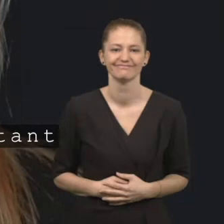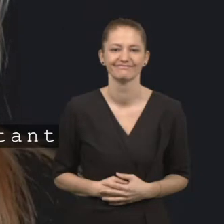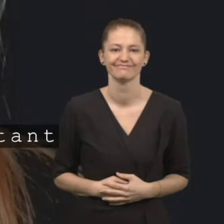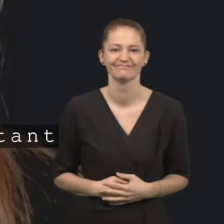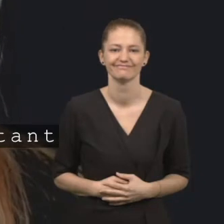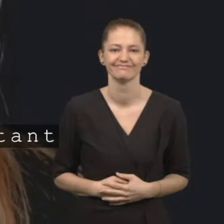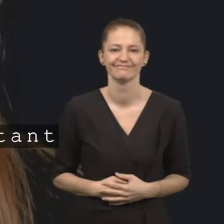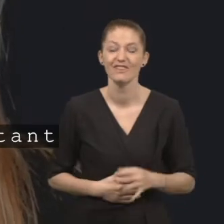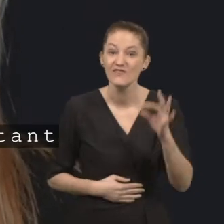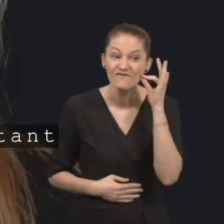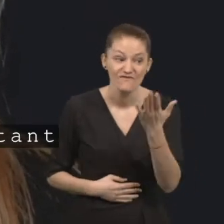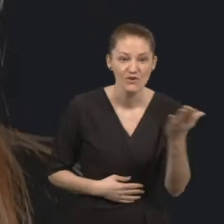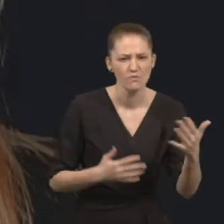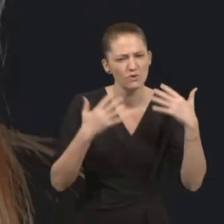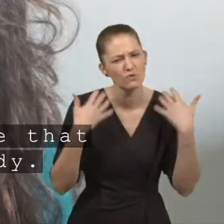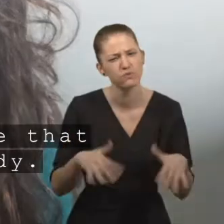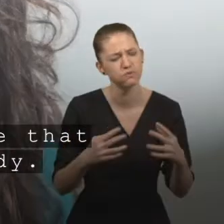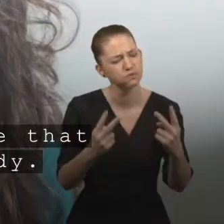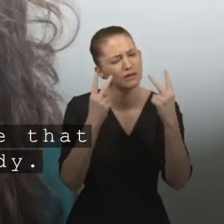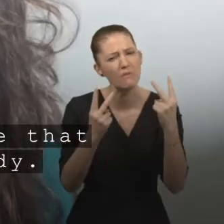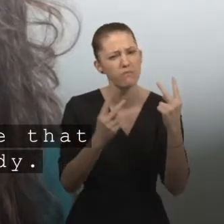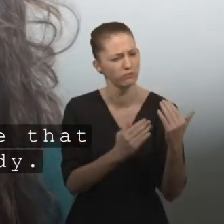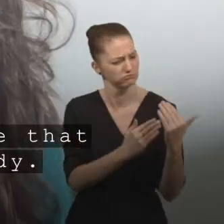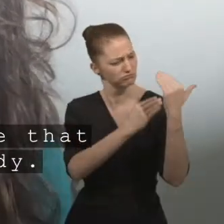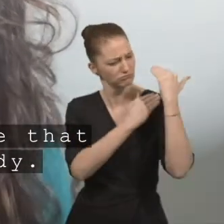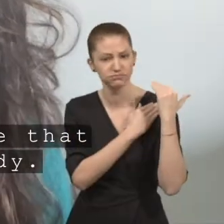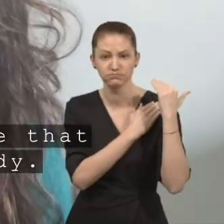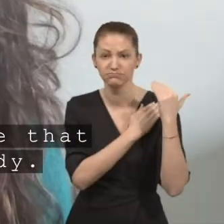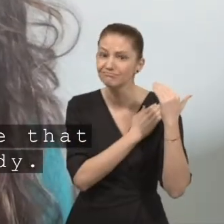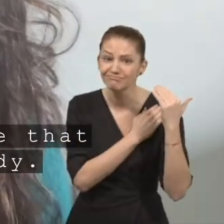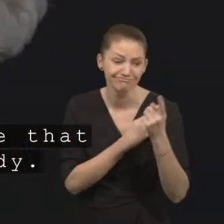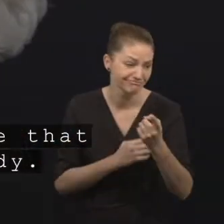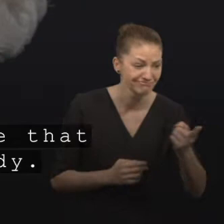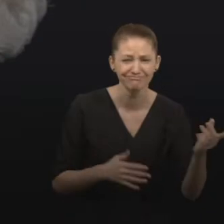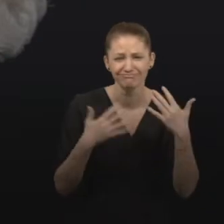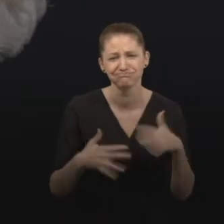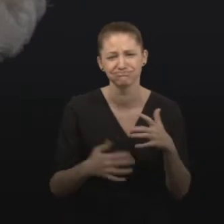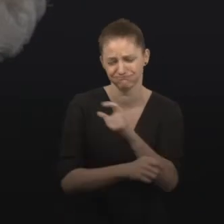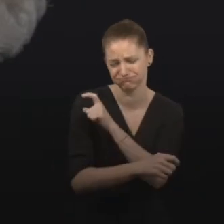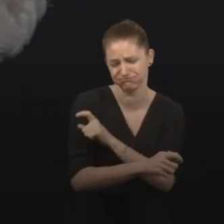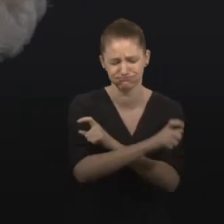Women play a very important role. They have a resilience that only a woman can embody.